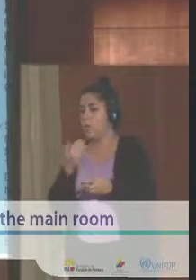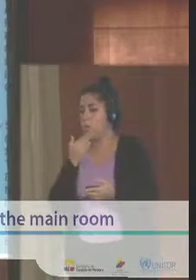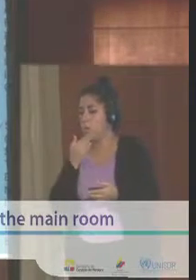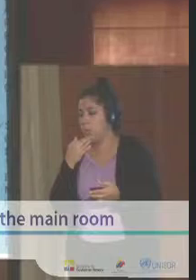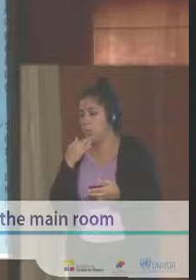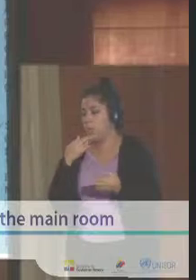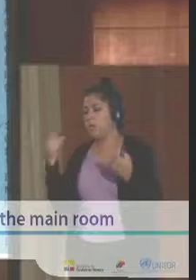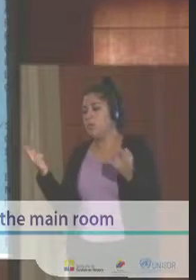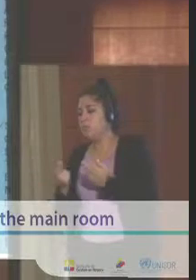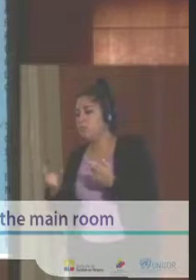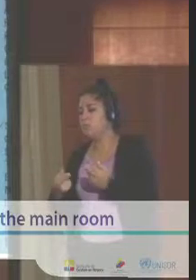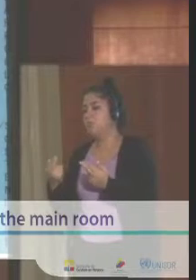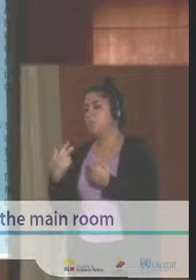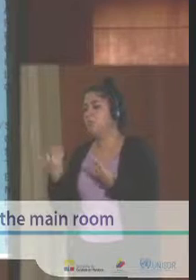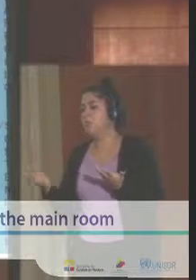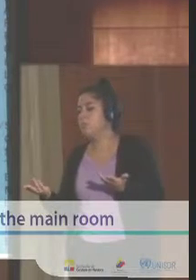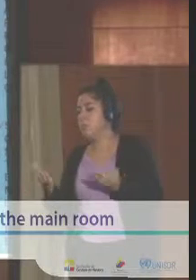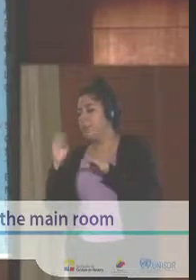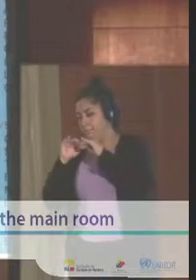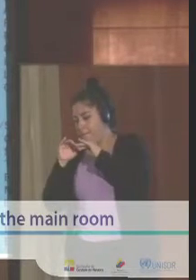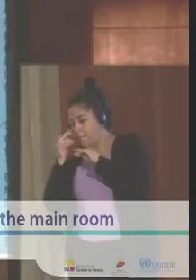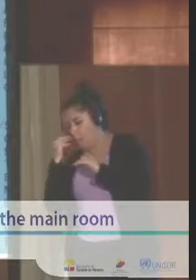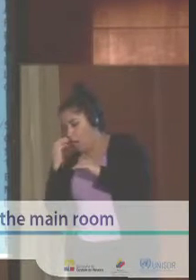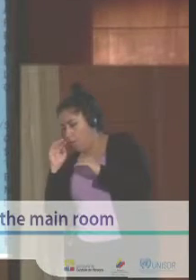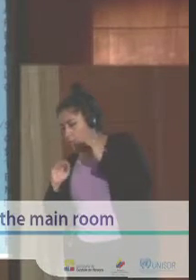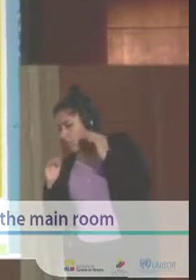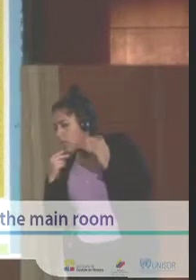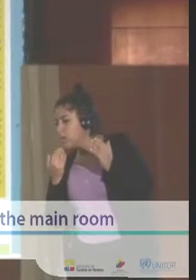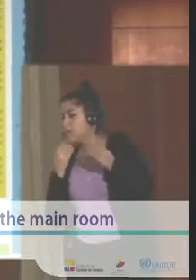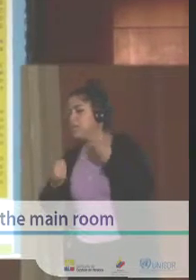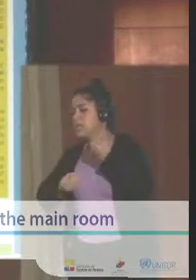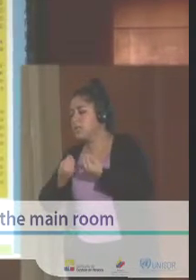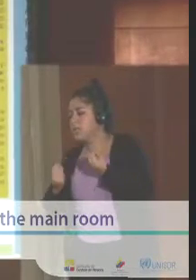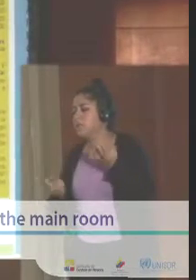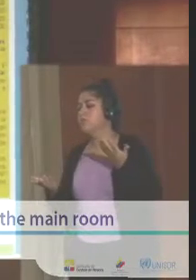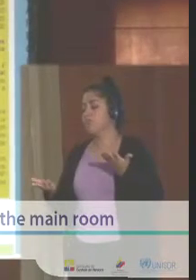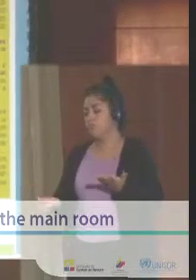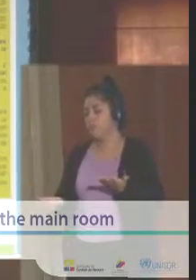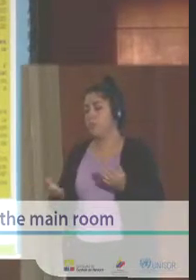the profitability, which is a methodological tool,